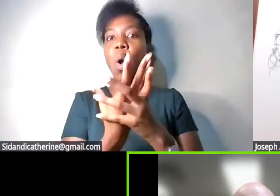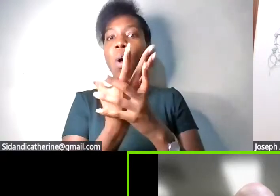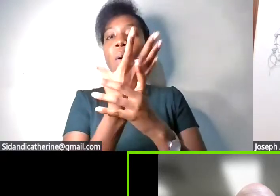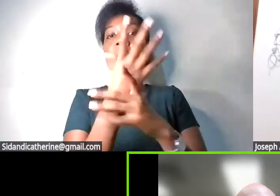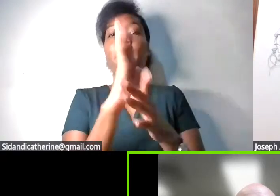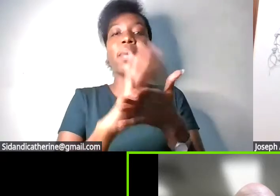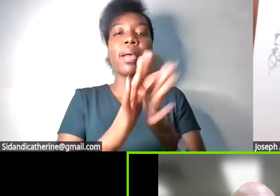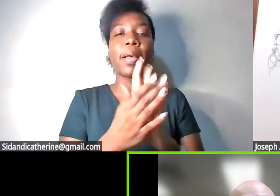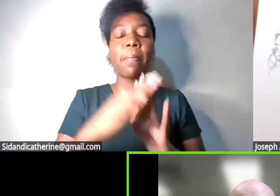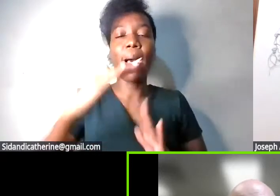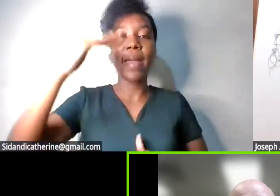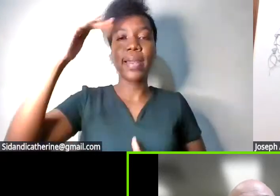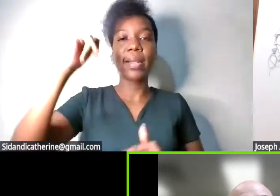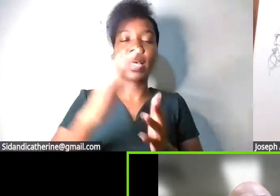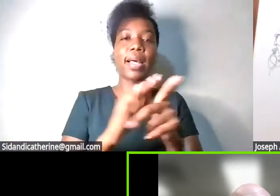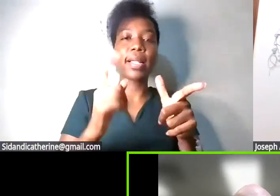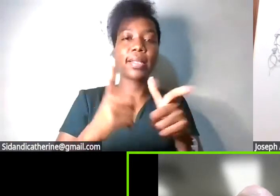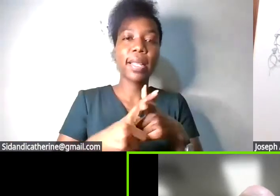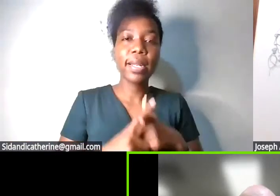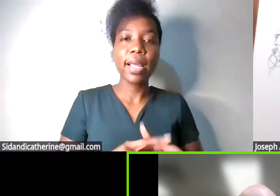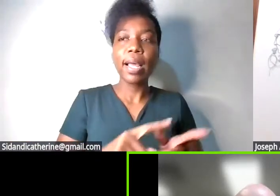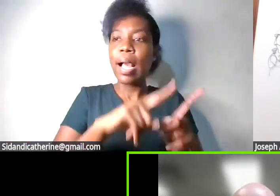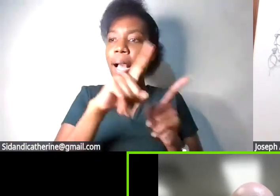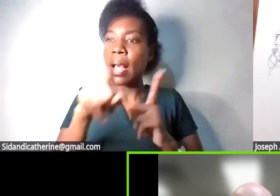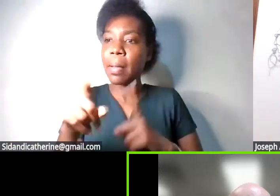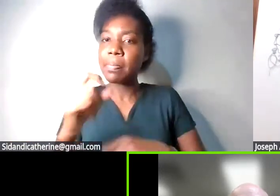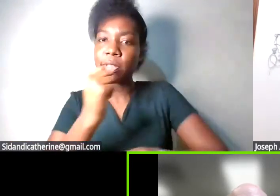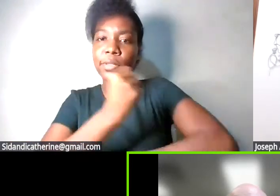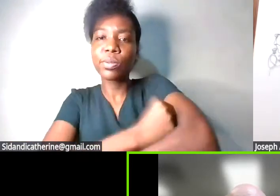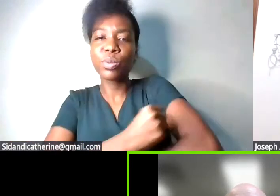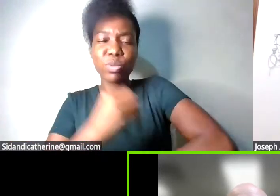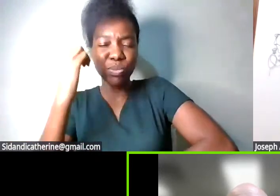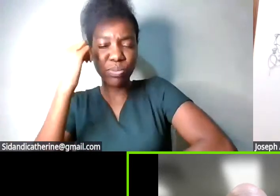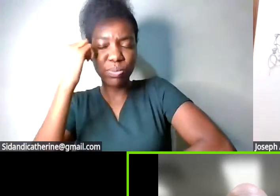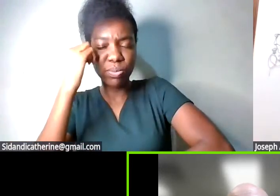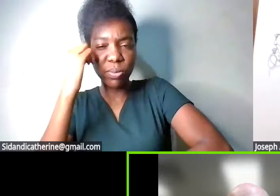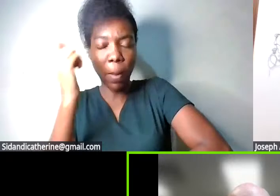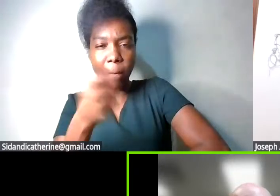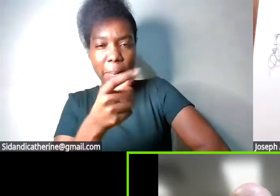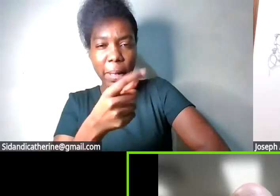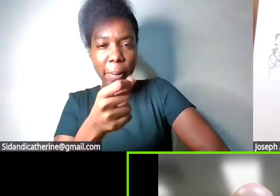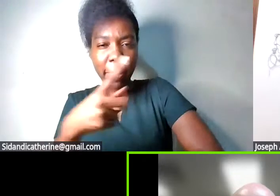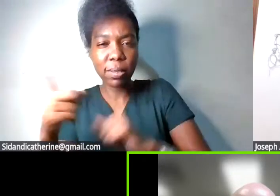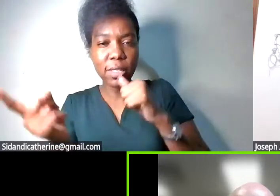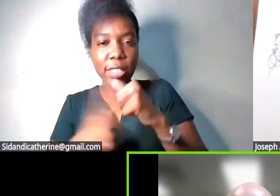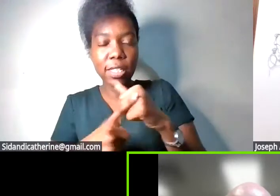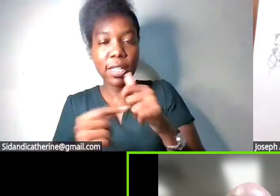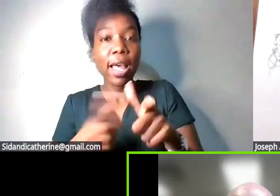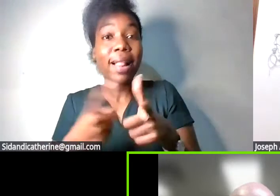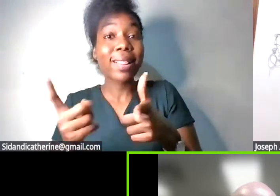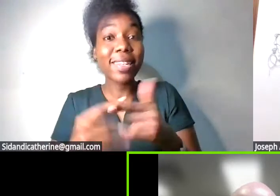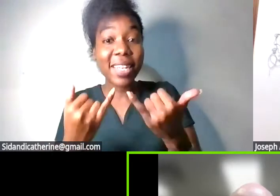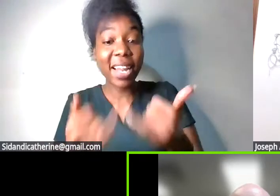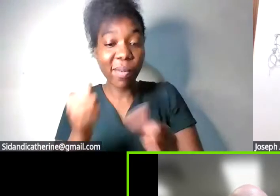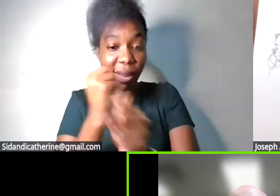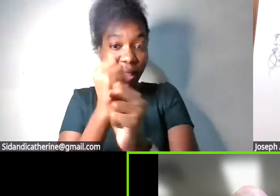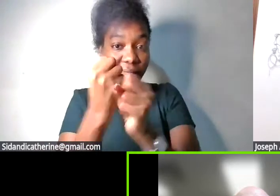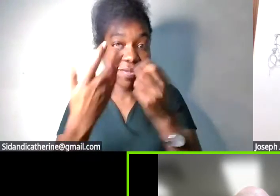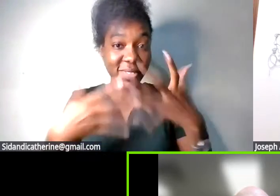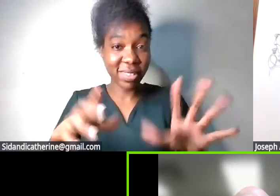school, and then he used 6 months to finish his diploma, and then now he's working for the government. A lot of these